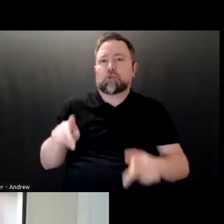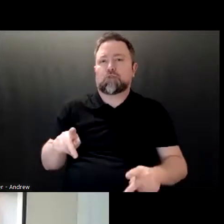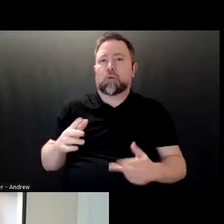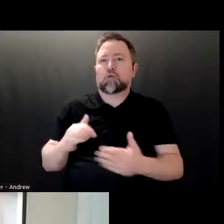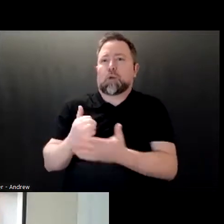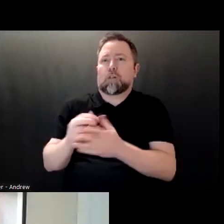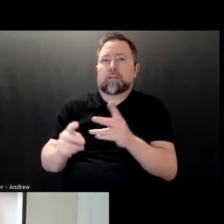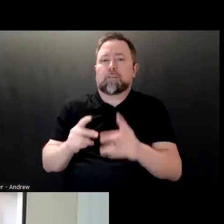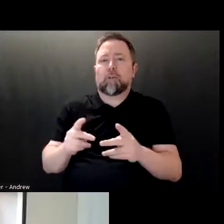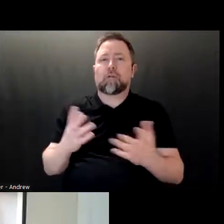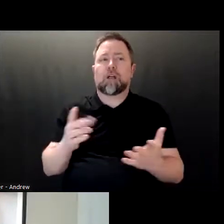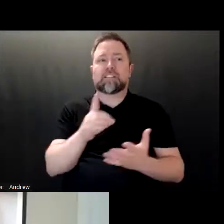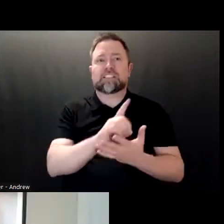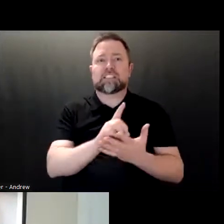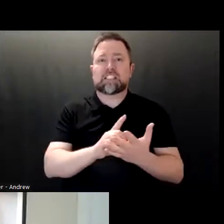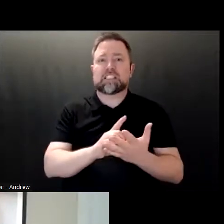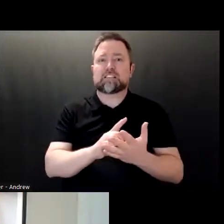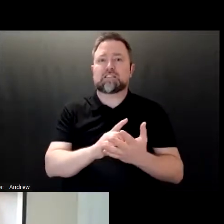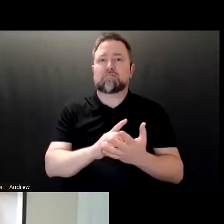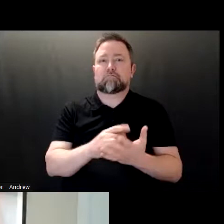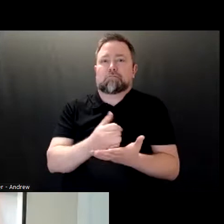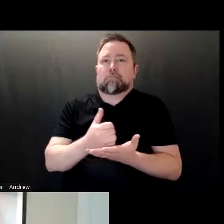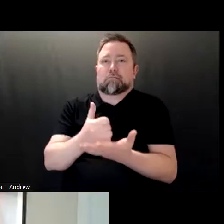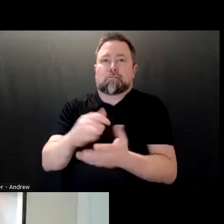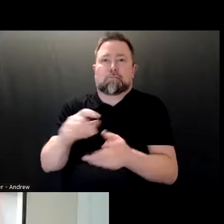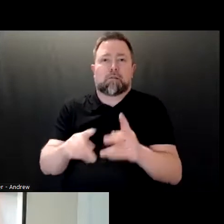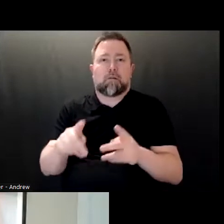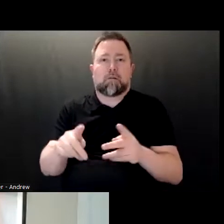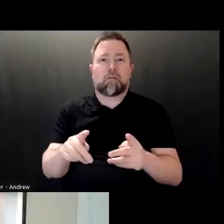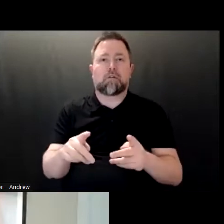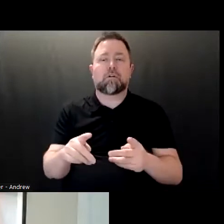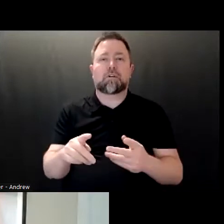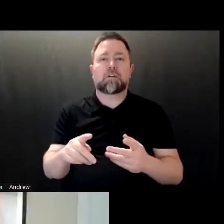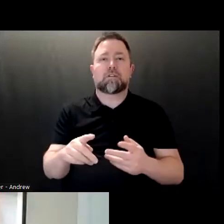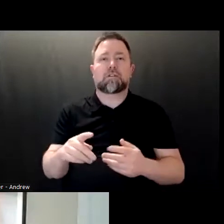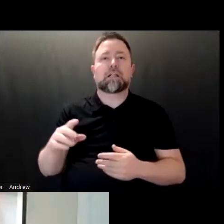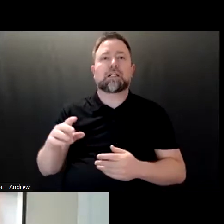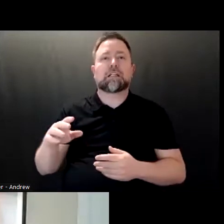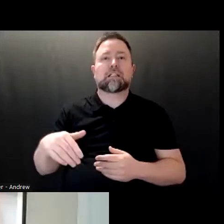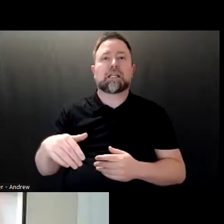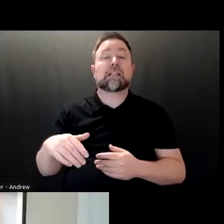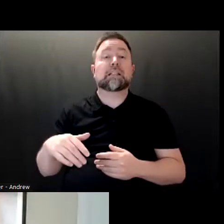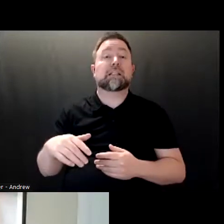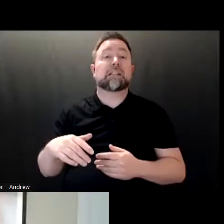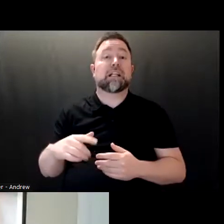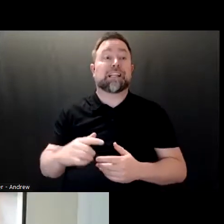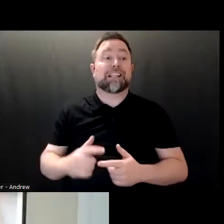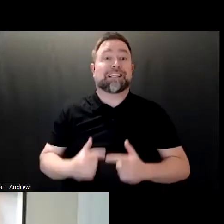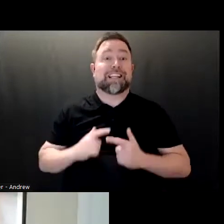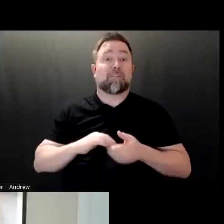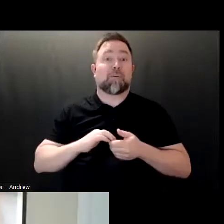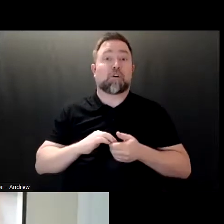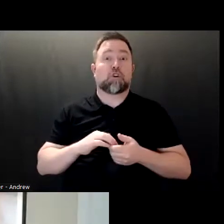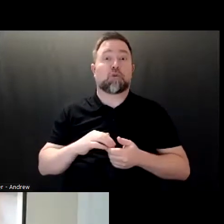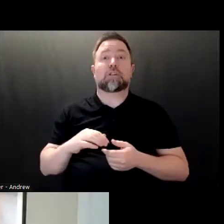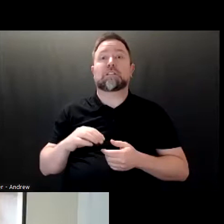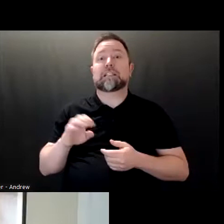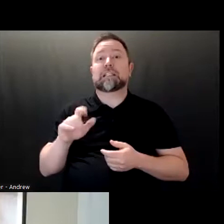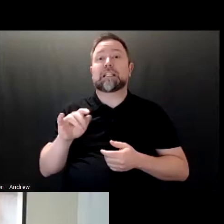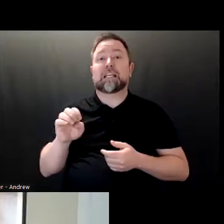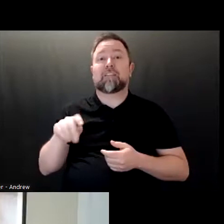we have begun to do in recent years. This is a woodworker that we did a virtual program with a couple of